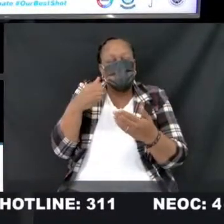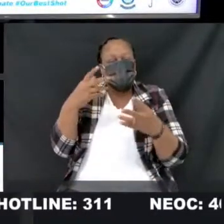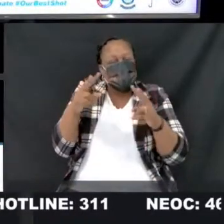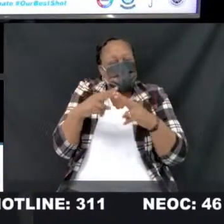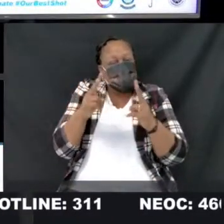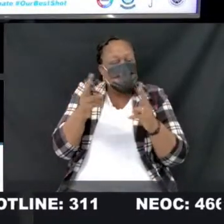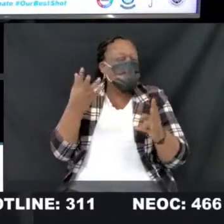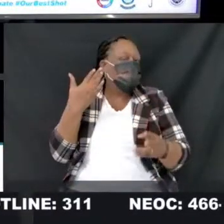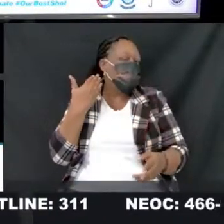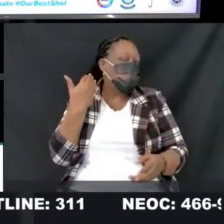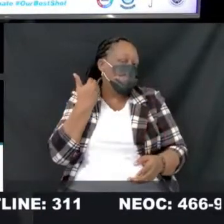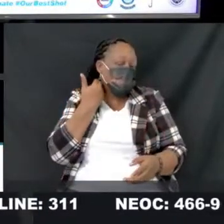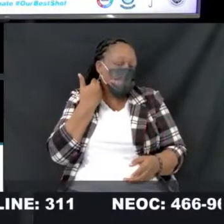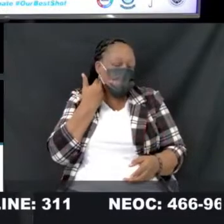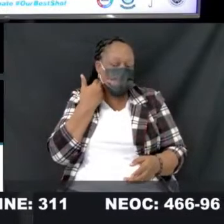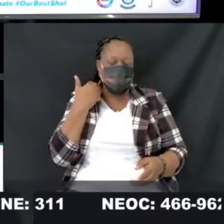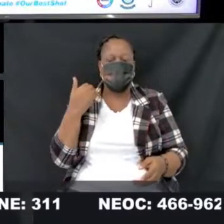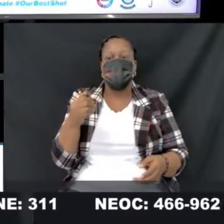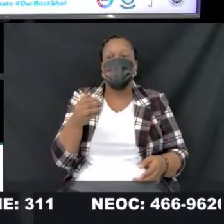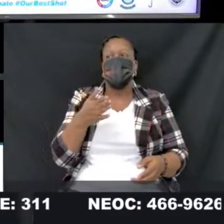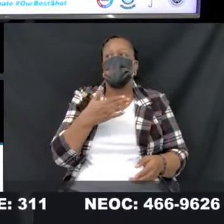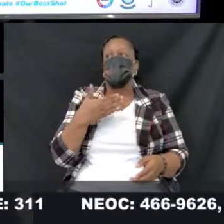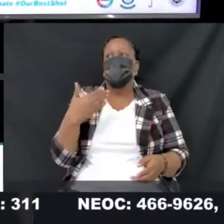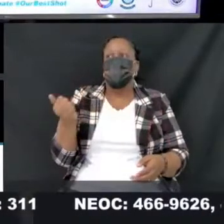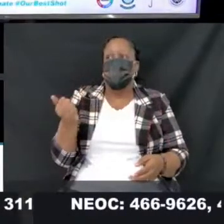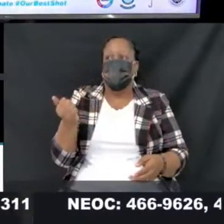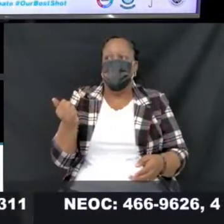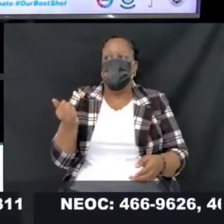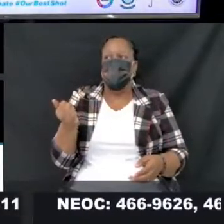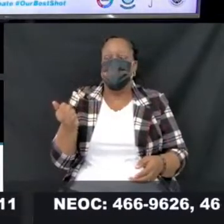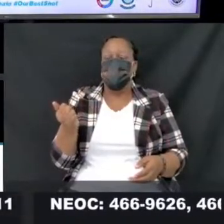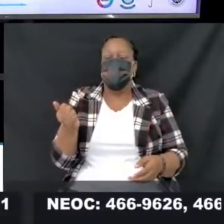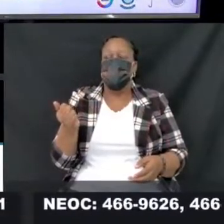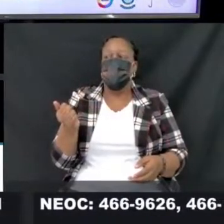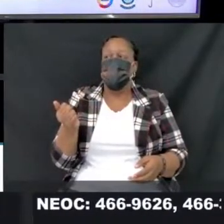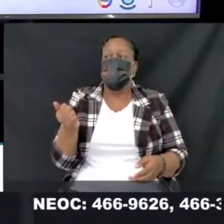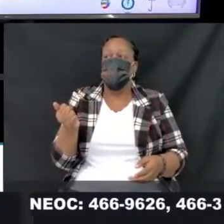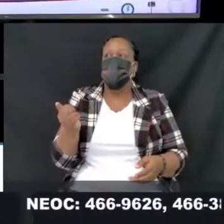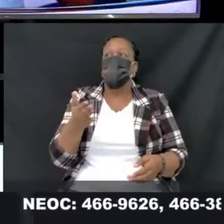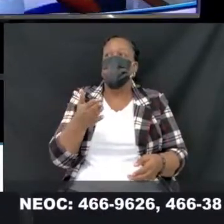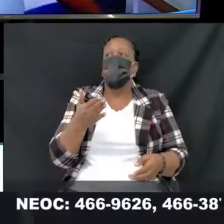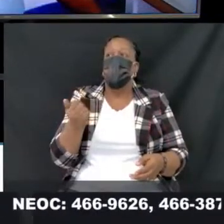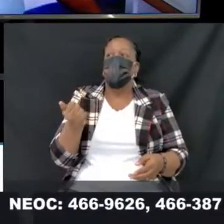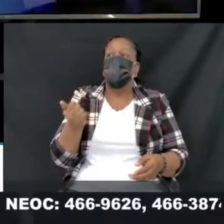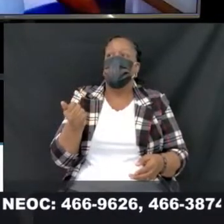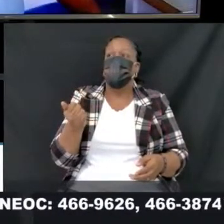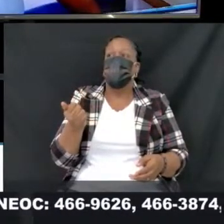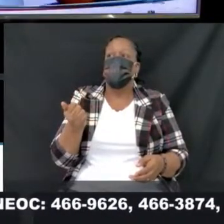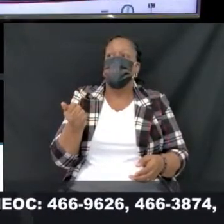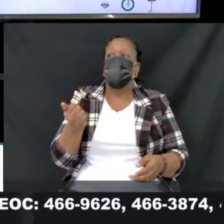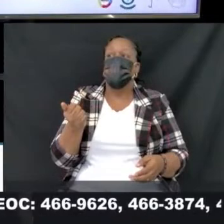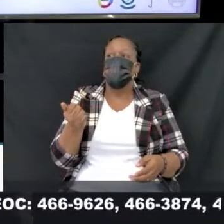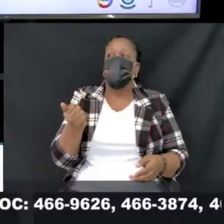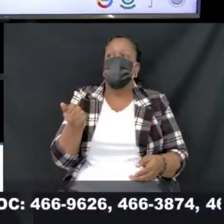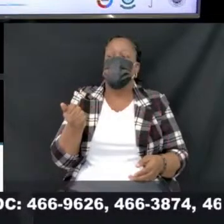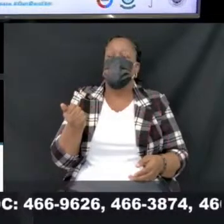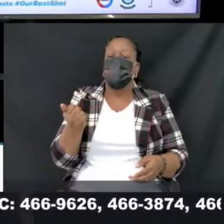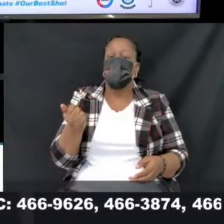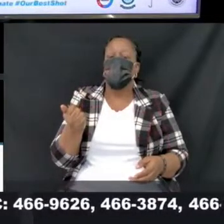And 3, this strain is also associated with a 66 to 80% reduction in the risk of